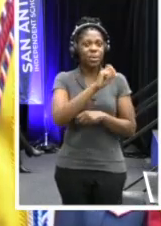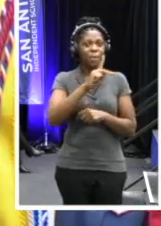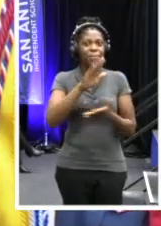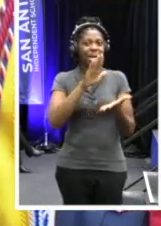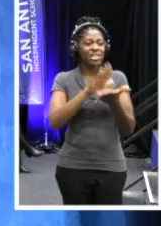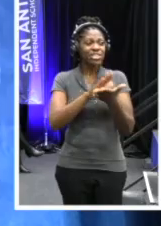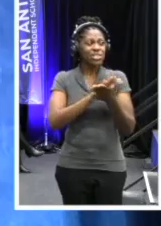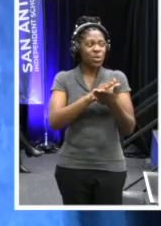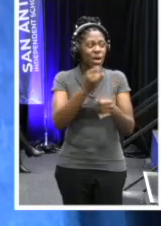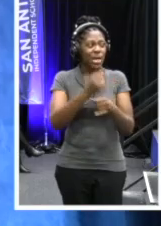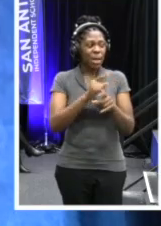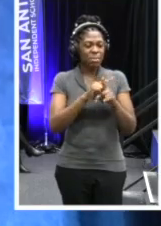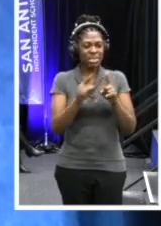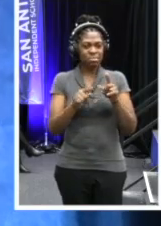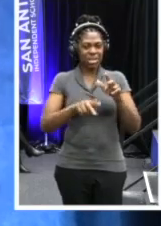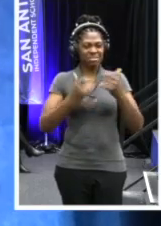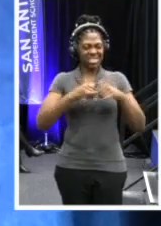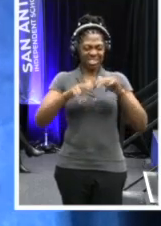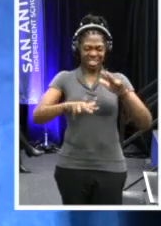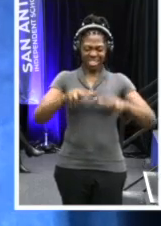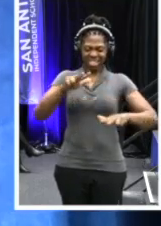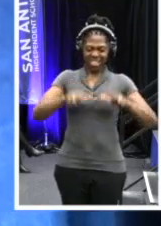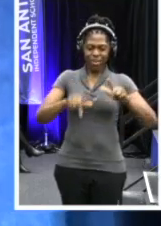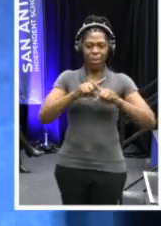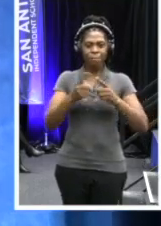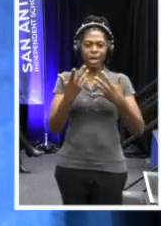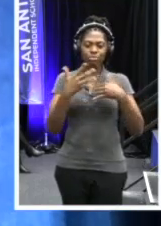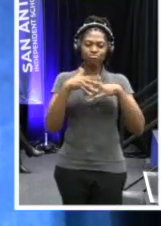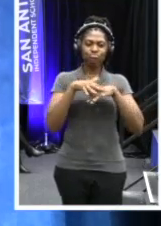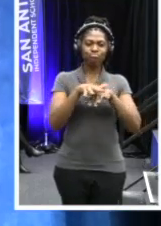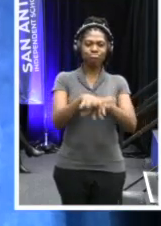used to be, but you adjusted and got to work.